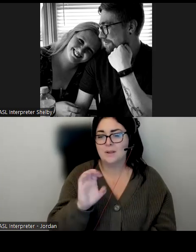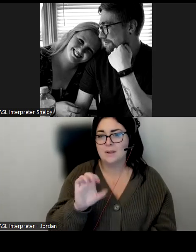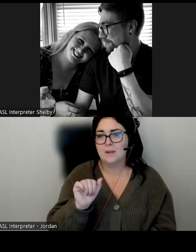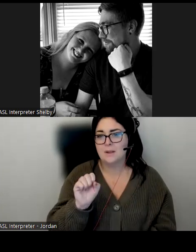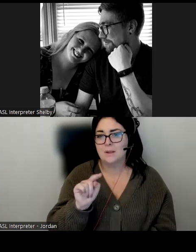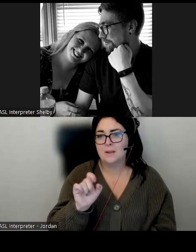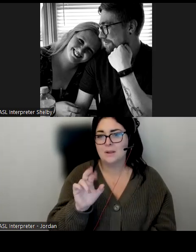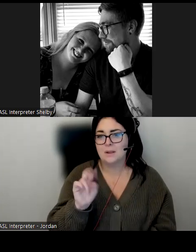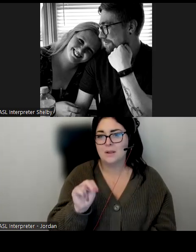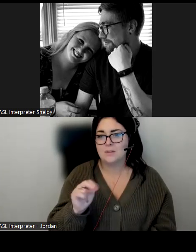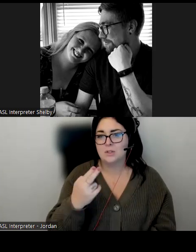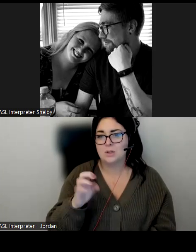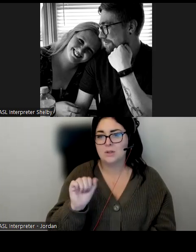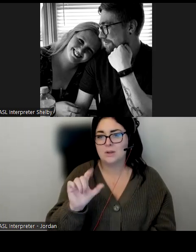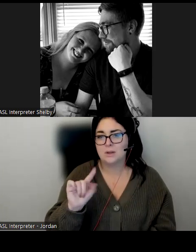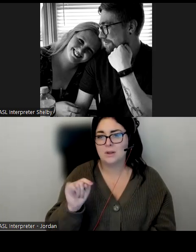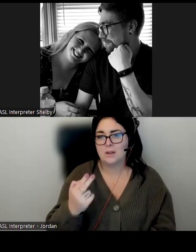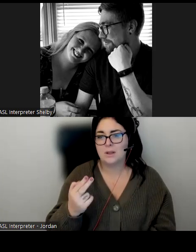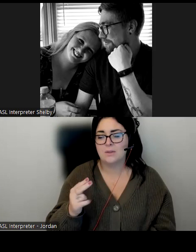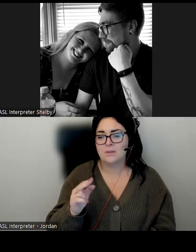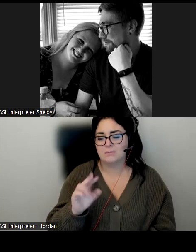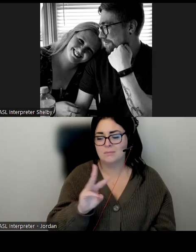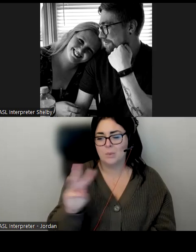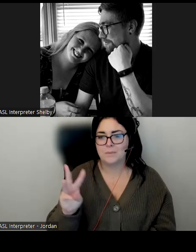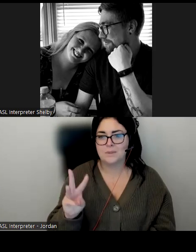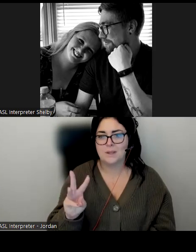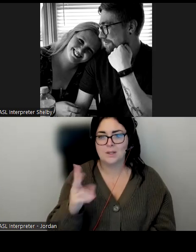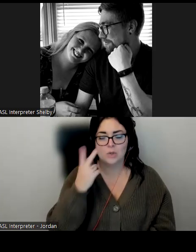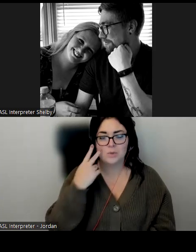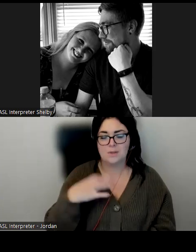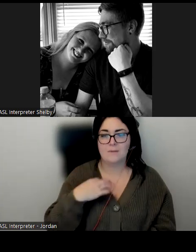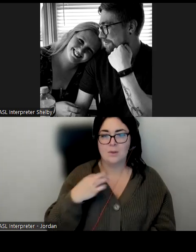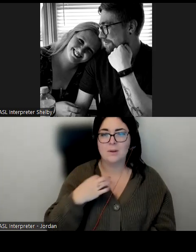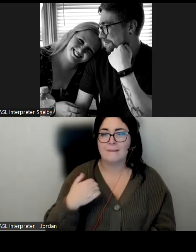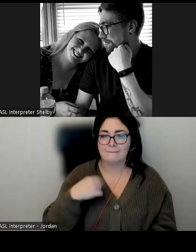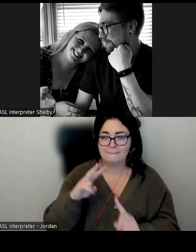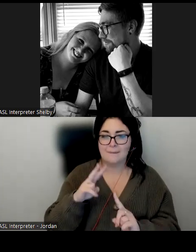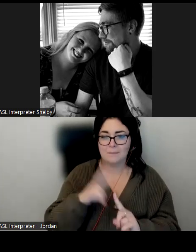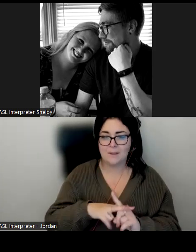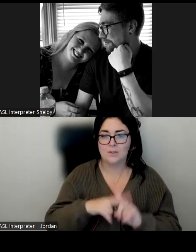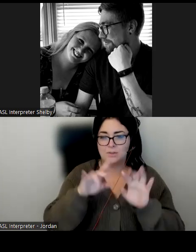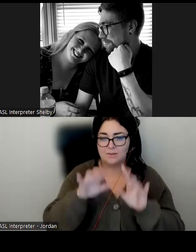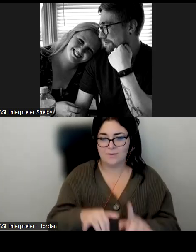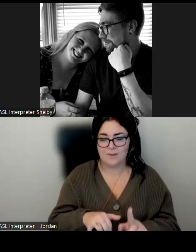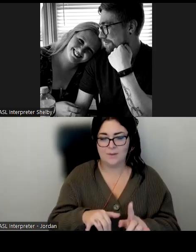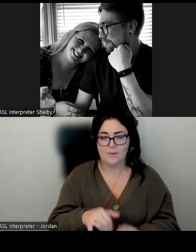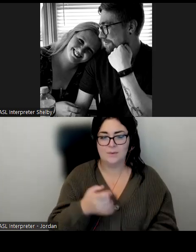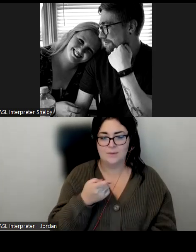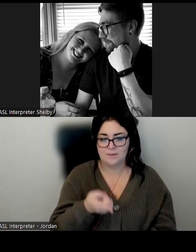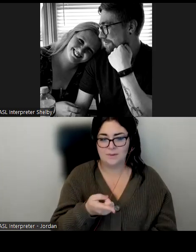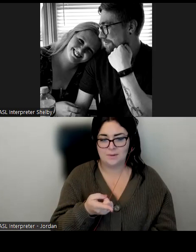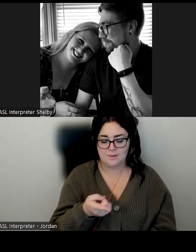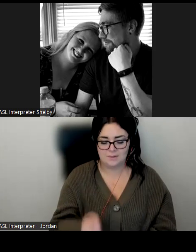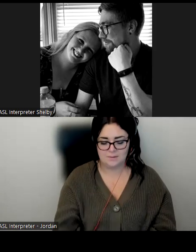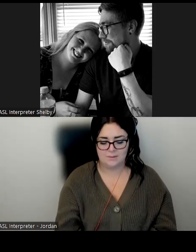Health website, and go under volunteer services. There's an application there. So on your application, you